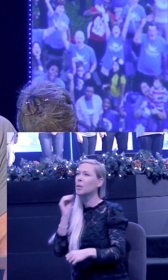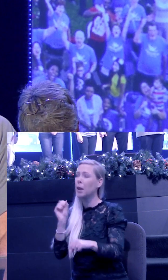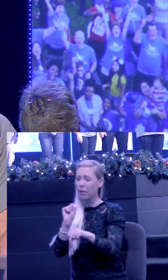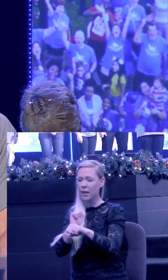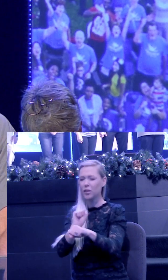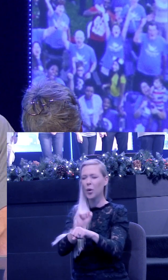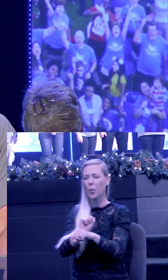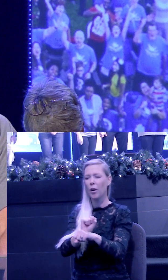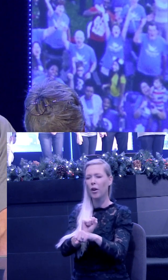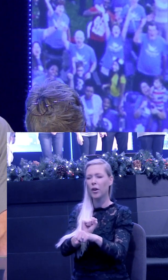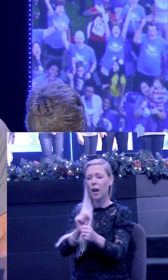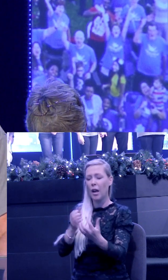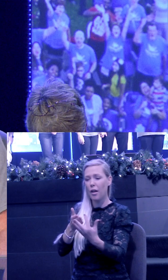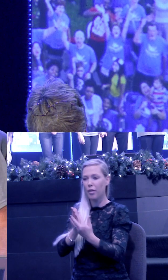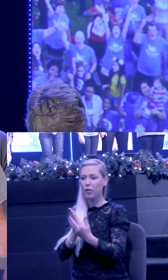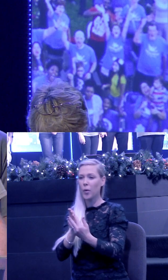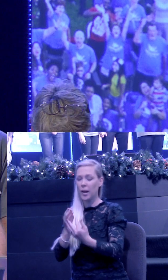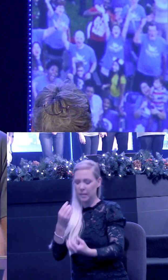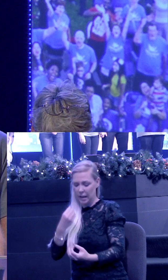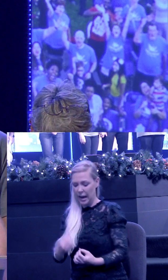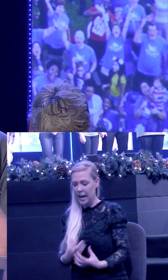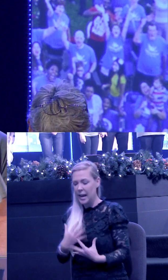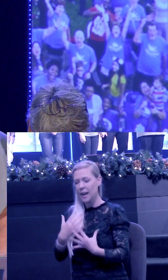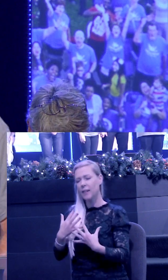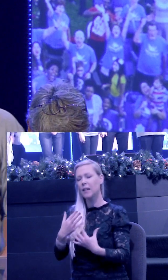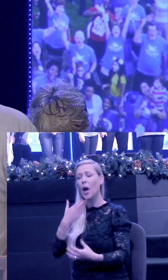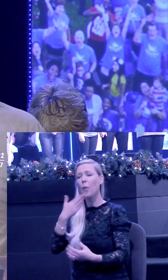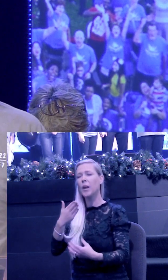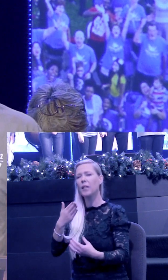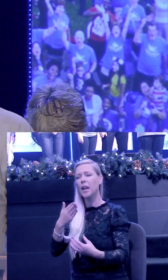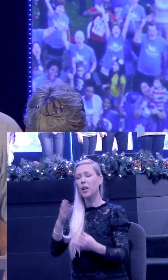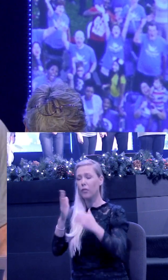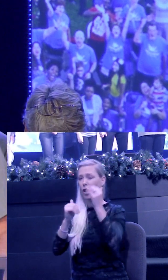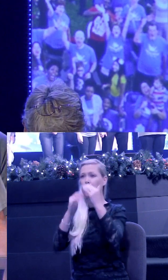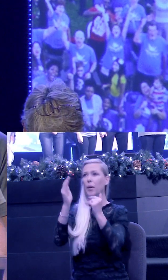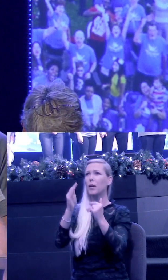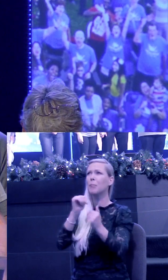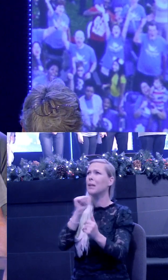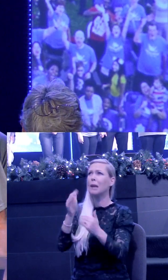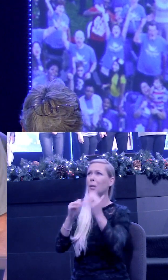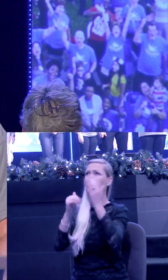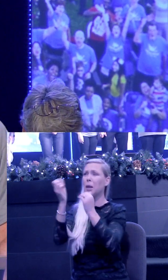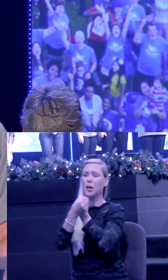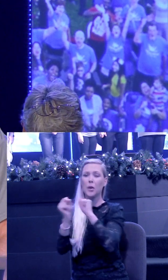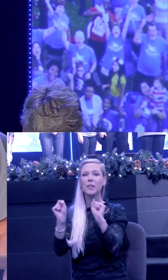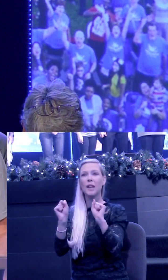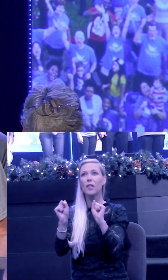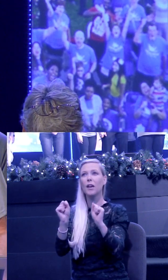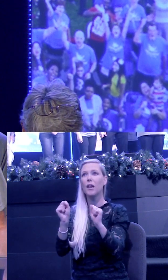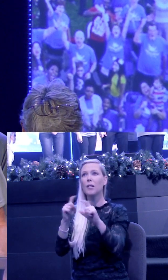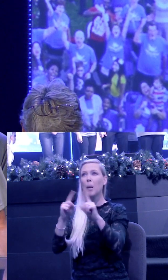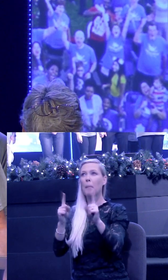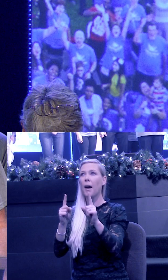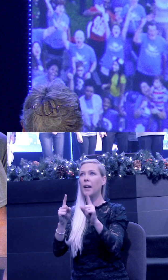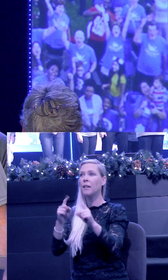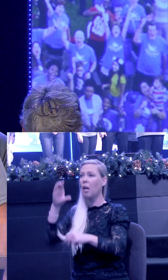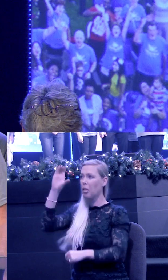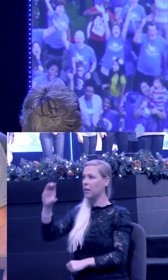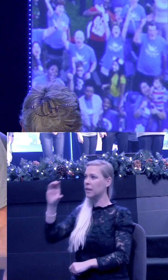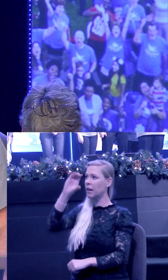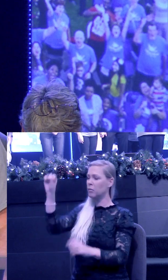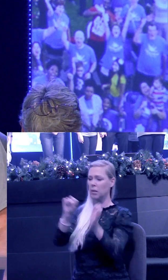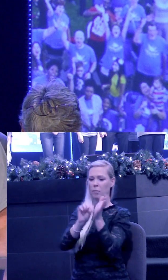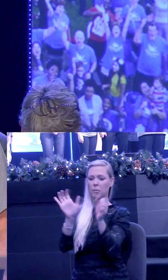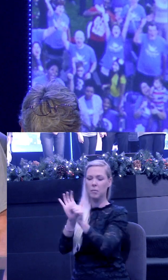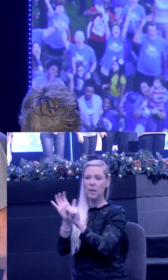and through us. Father, we thank you for this building, but it's not a building that has saved us. It is a bloodstained cross and an empty tomb that has saved